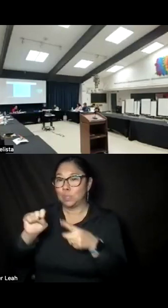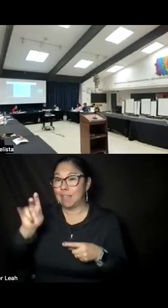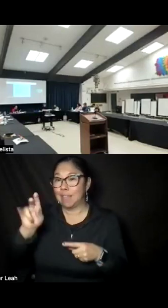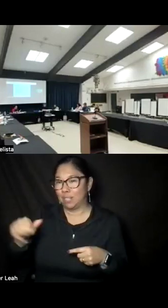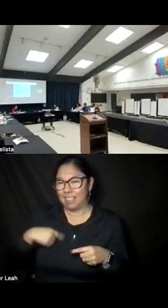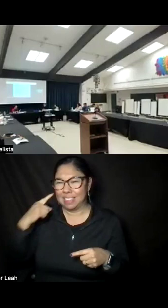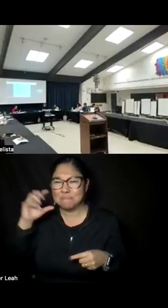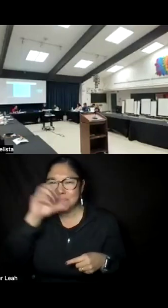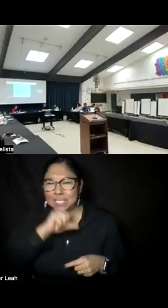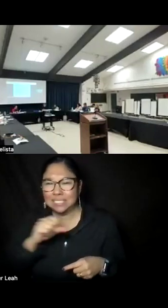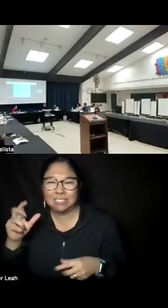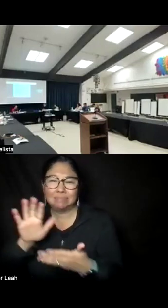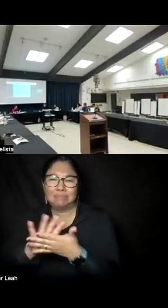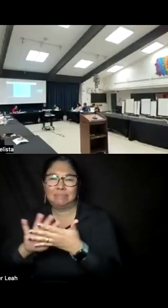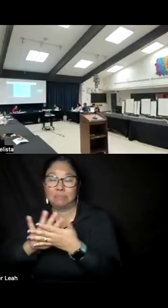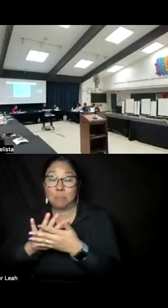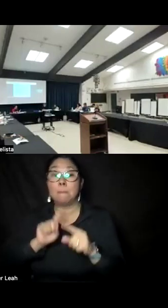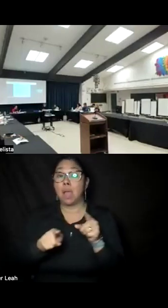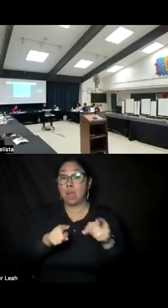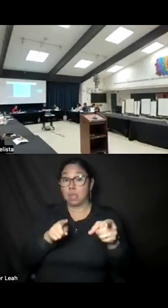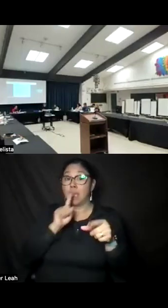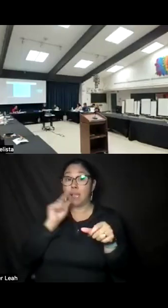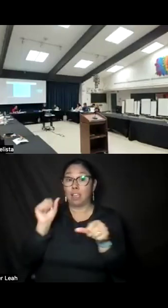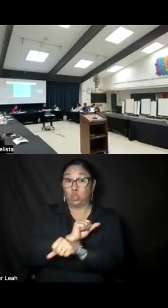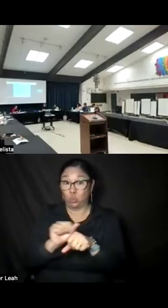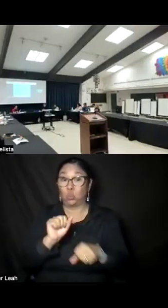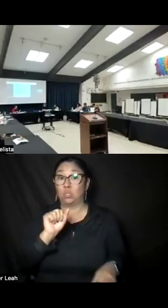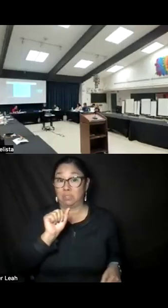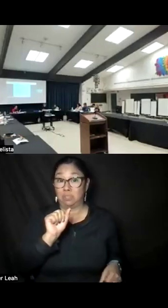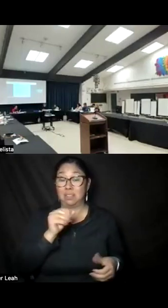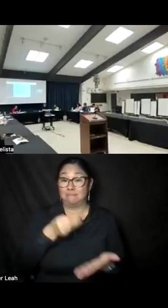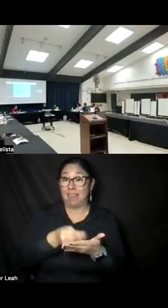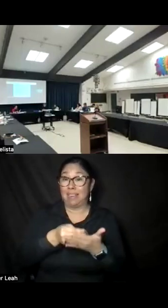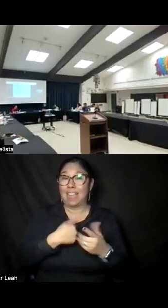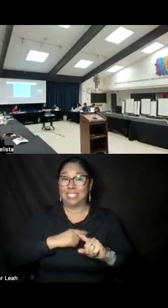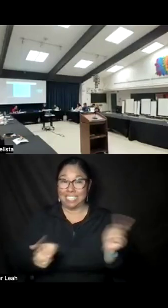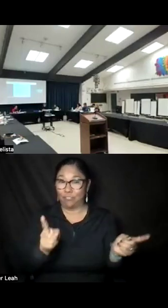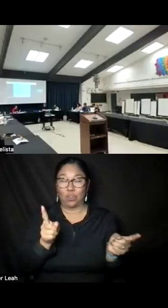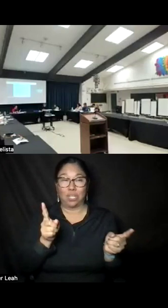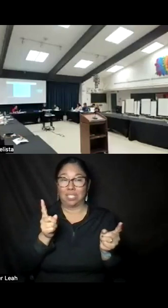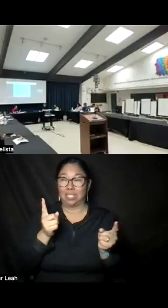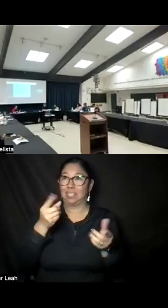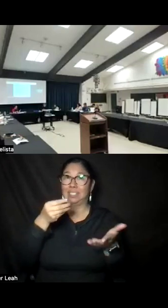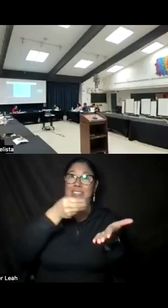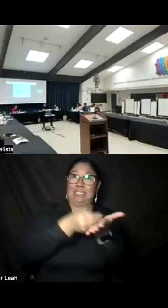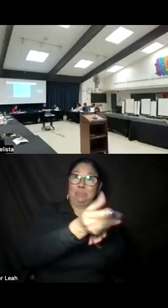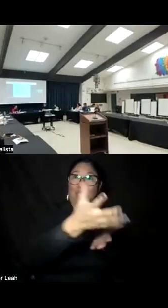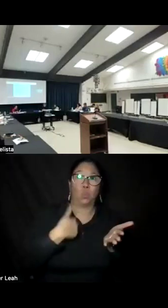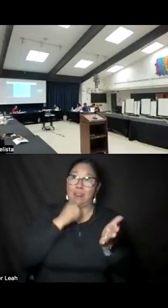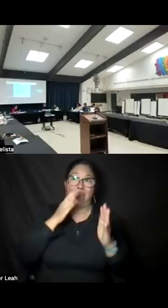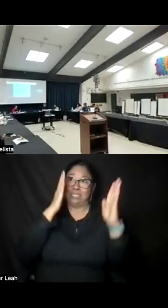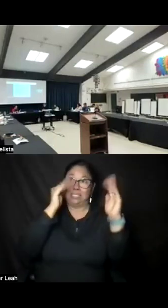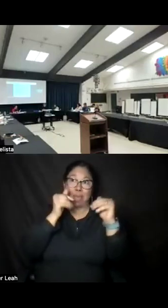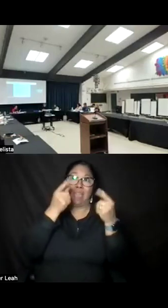we did notice in the actuals, there was a different expenditure that we weren't anticipating. So we will have,